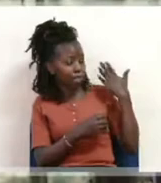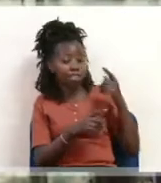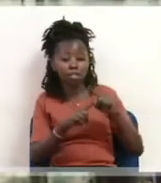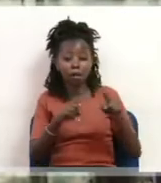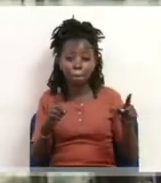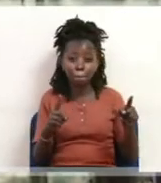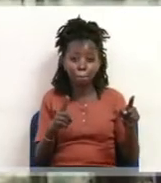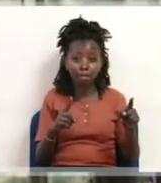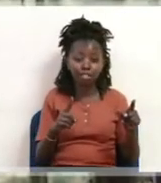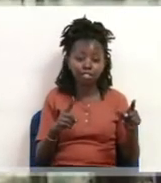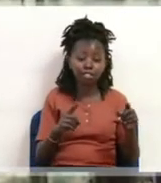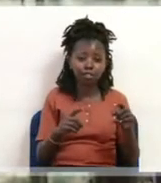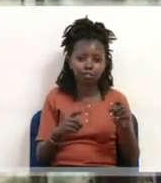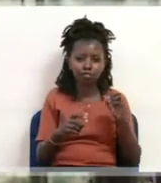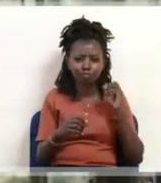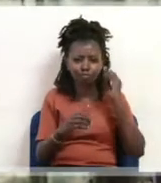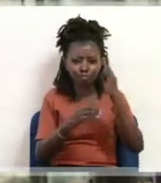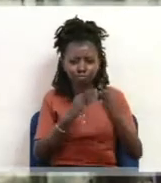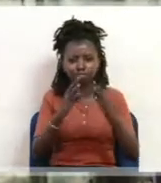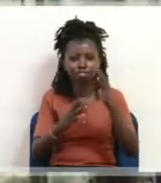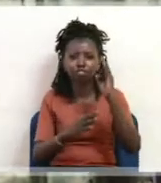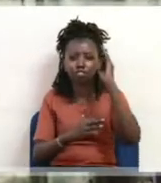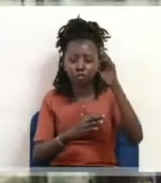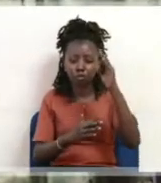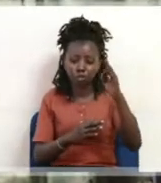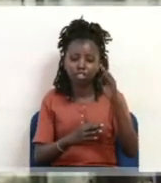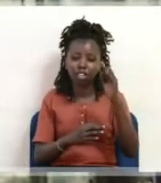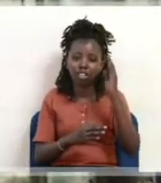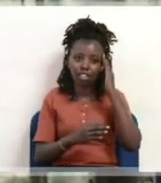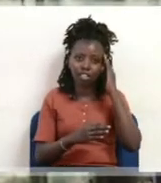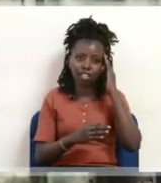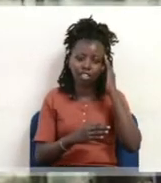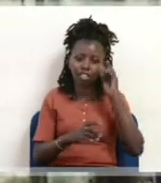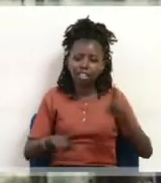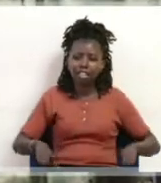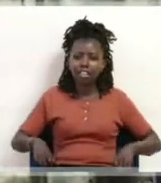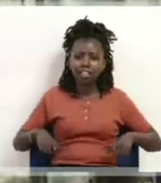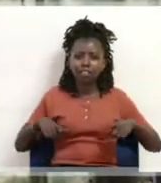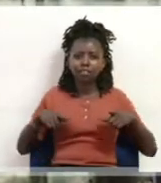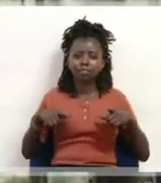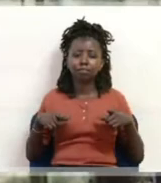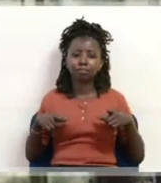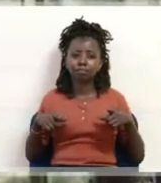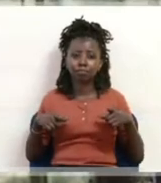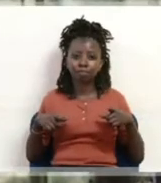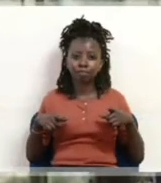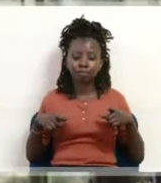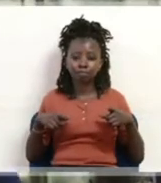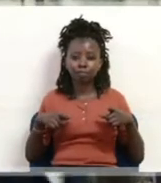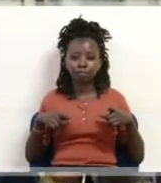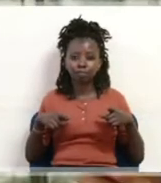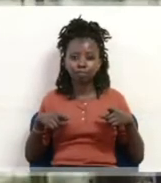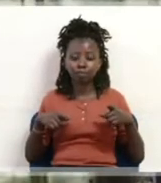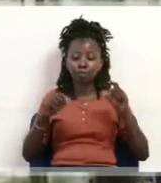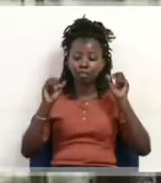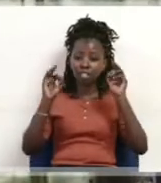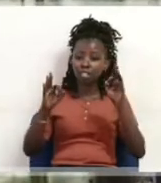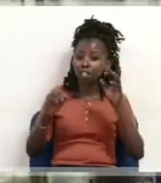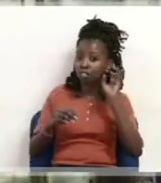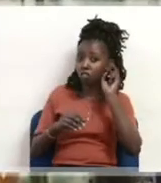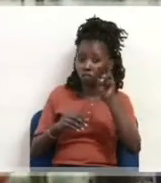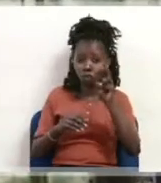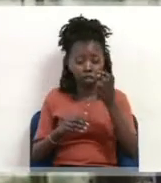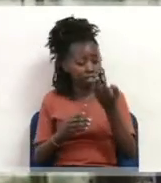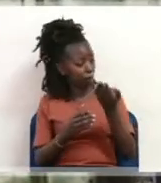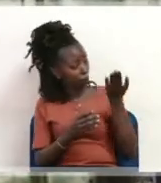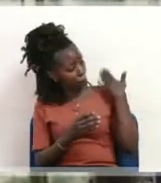today. You will have to live and gratefully for what God is currently doing if you look at the past,